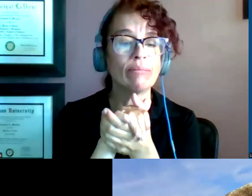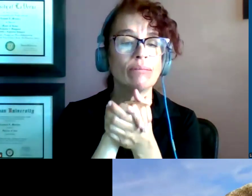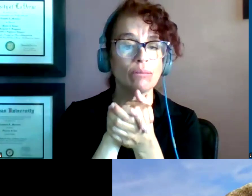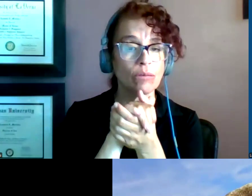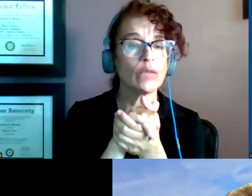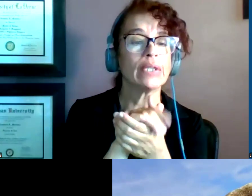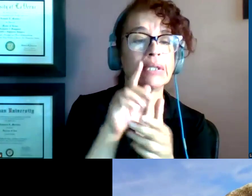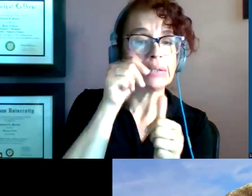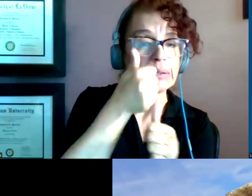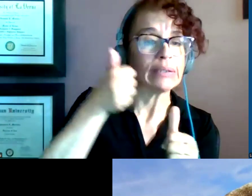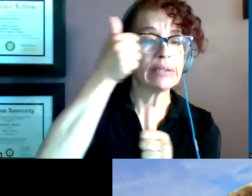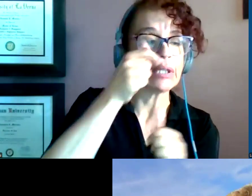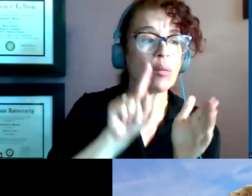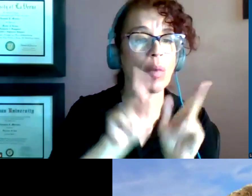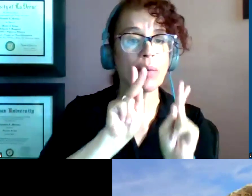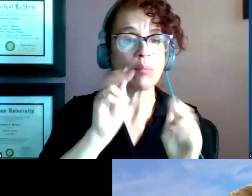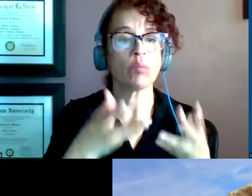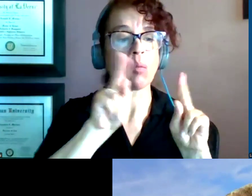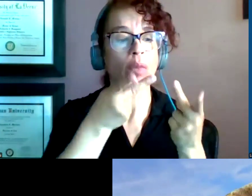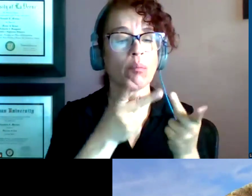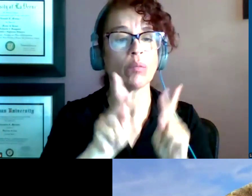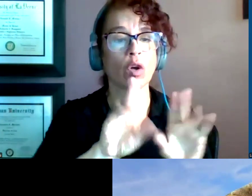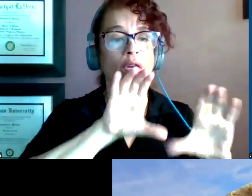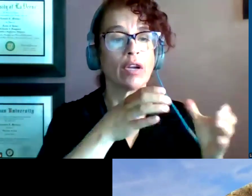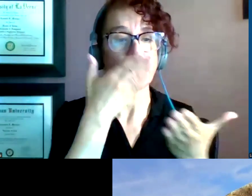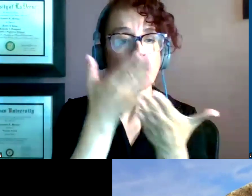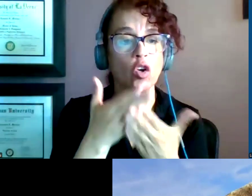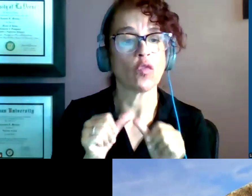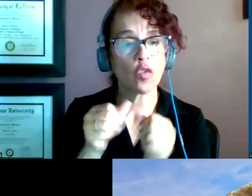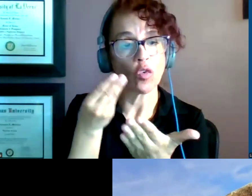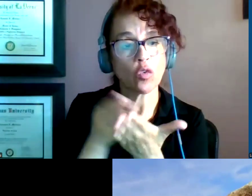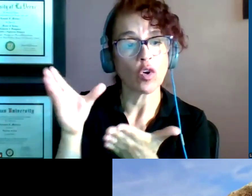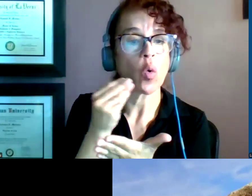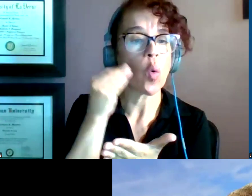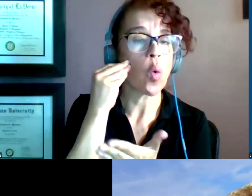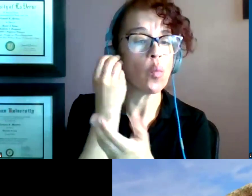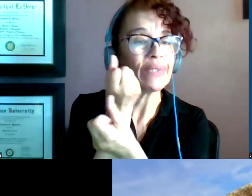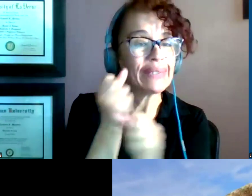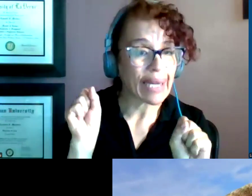big priorities for our population. Without the continued funding for HomeSafe,